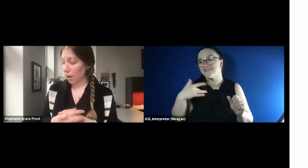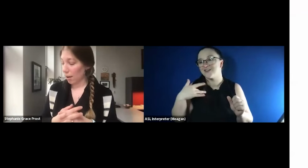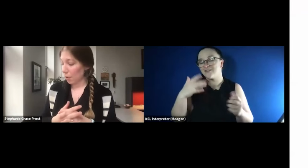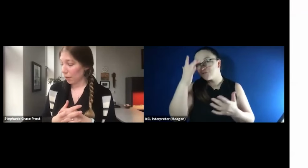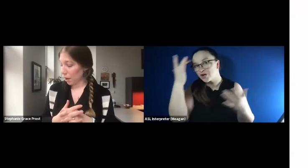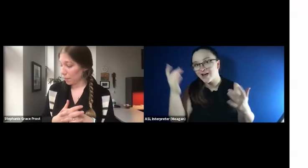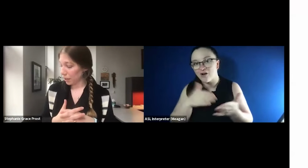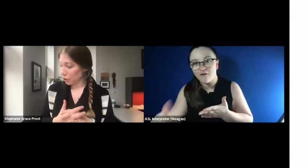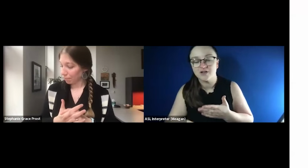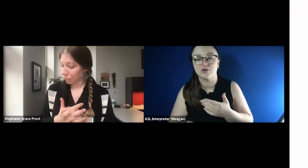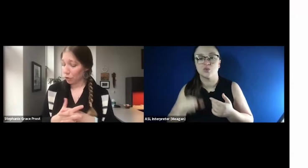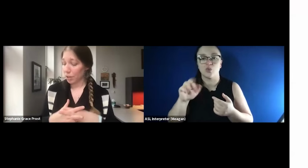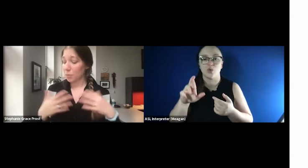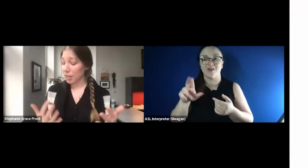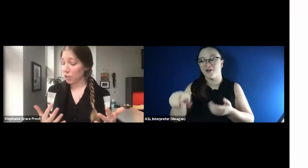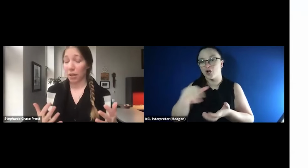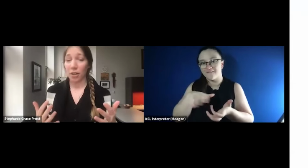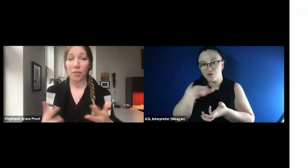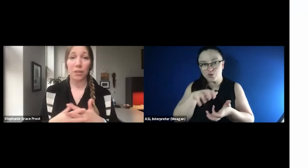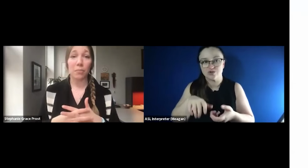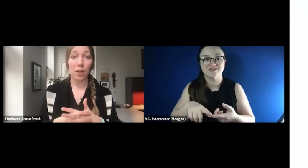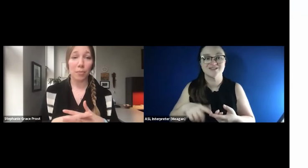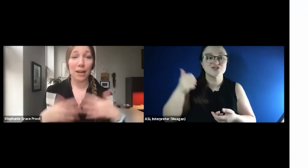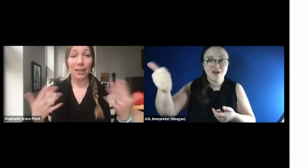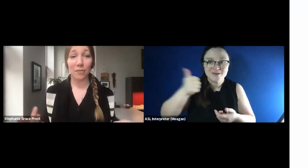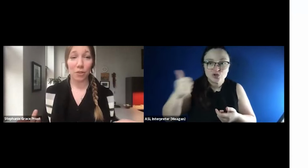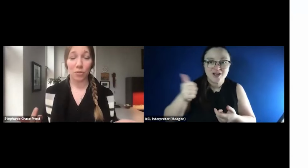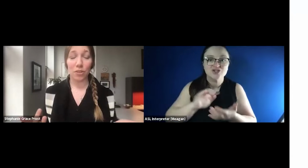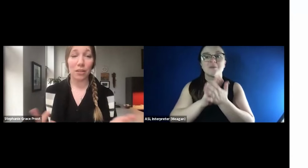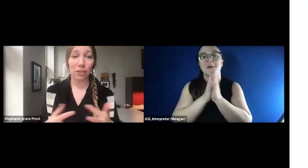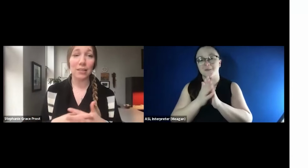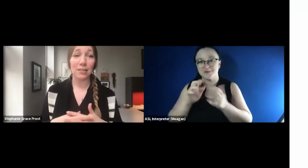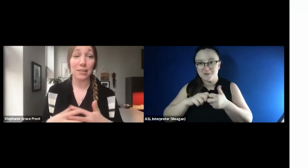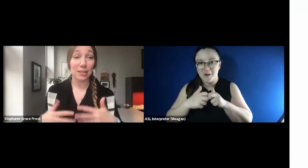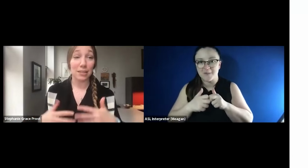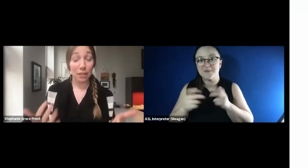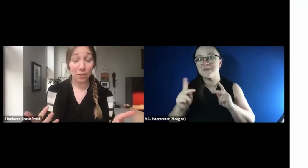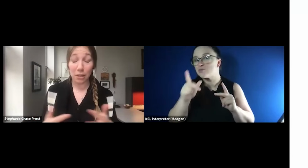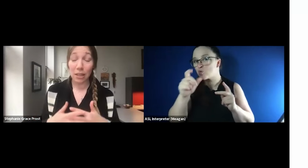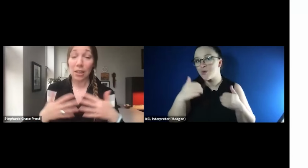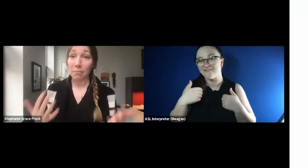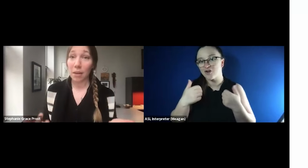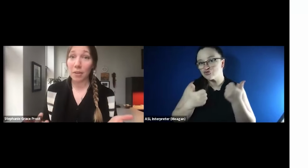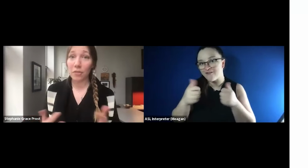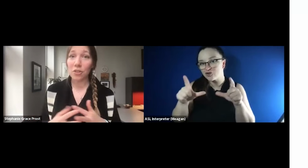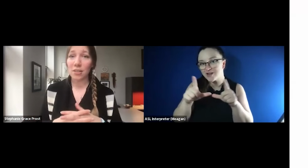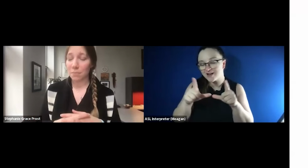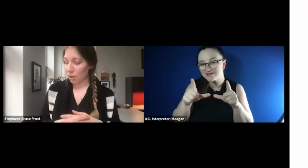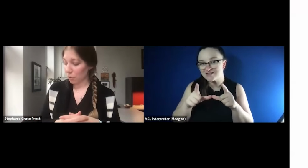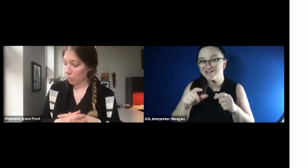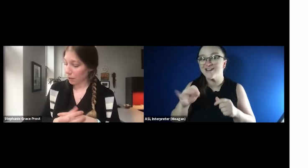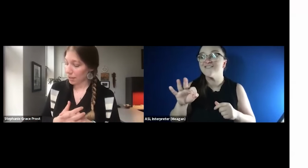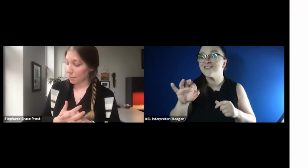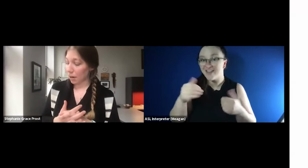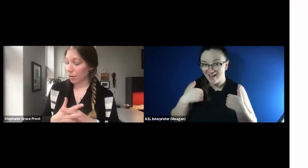common among the population. Transportation barriers become problematic. Individuals don't have licenses. And if they do, maybe their vision is